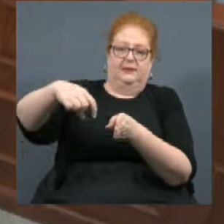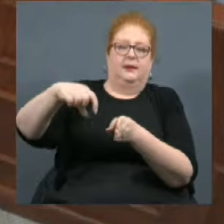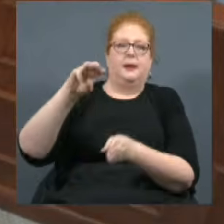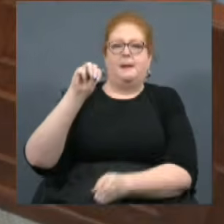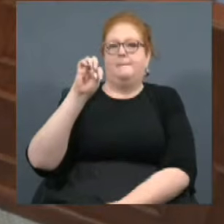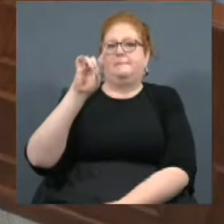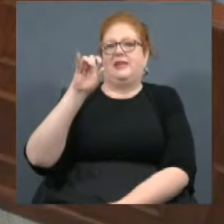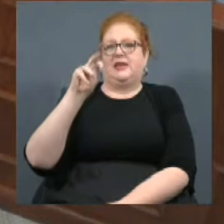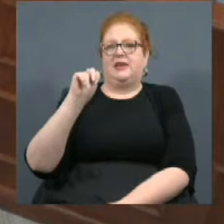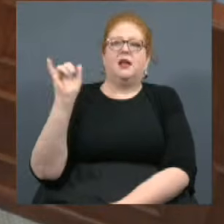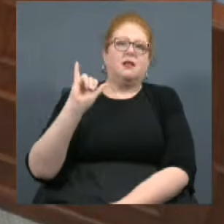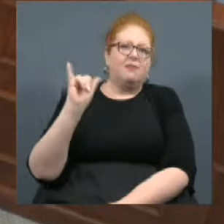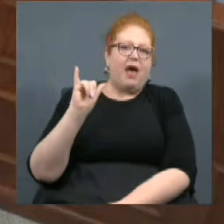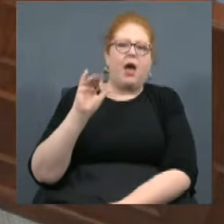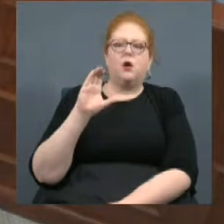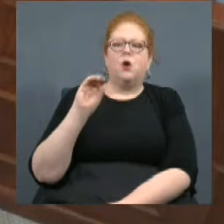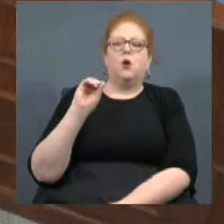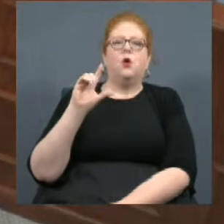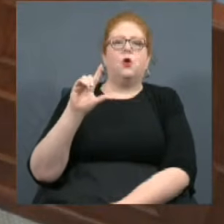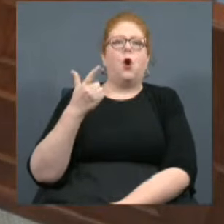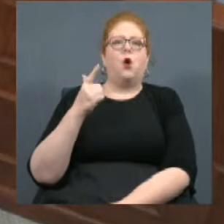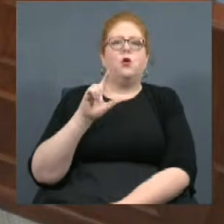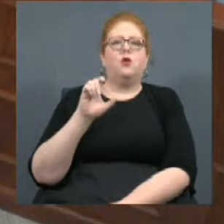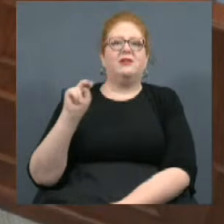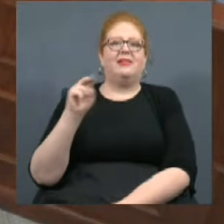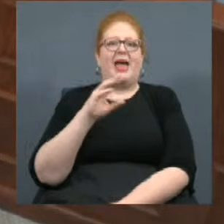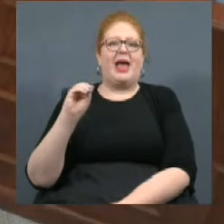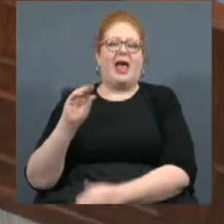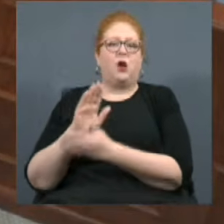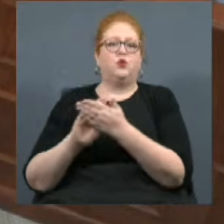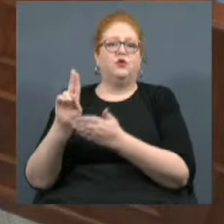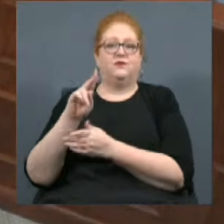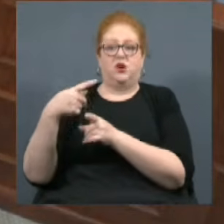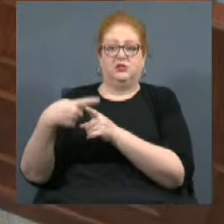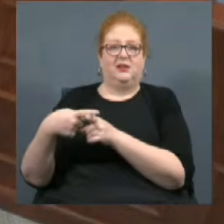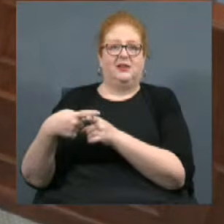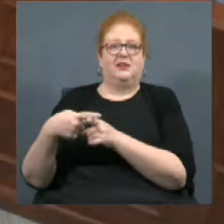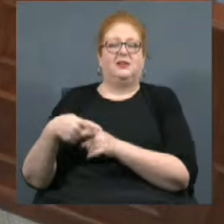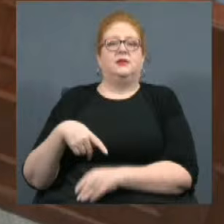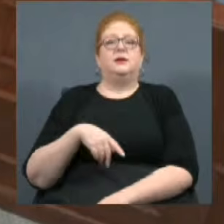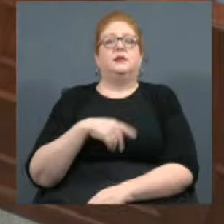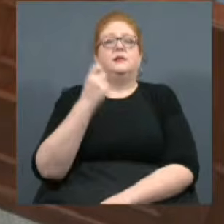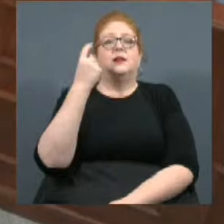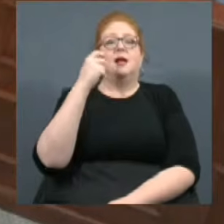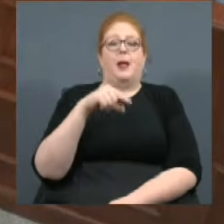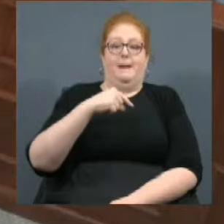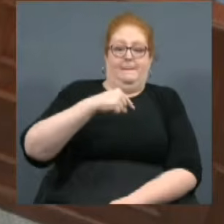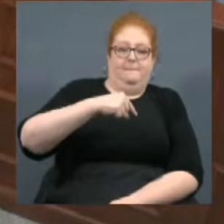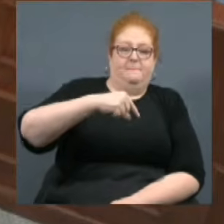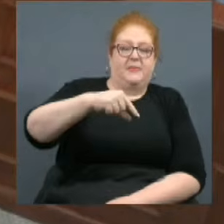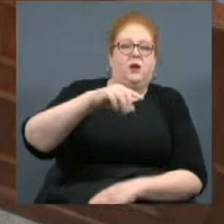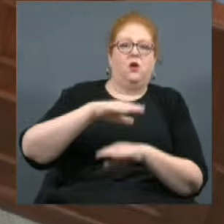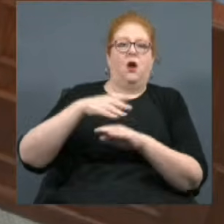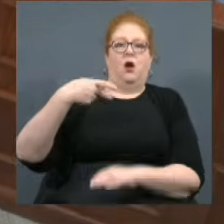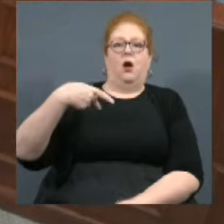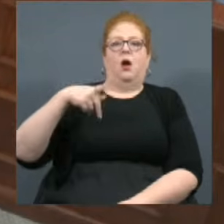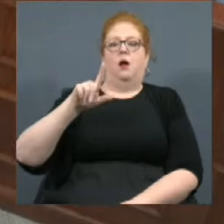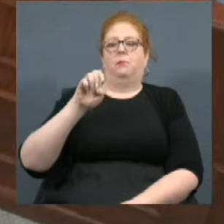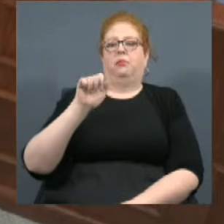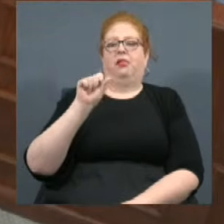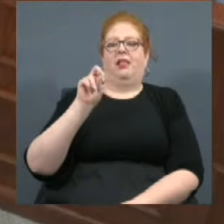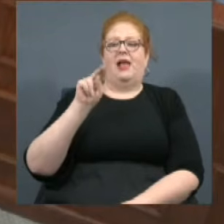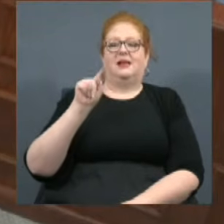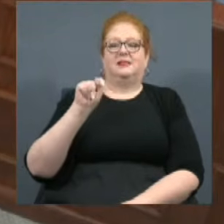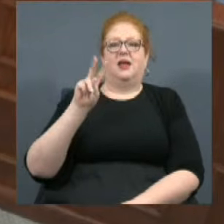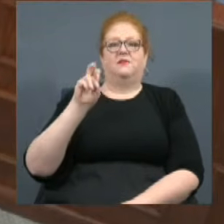Colonel Glennon University is one thing. The median going down Pleasant Valley Drive is obviously something else, and